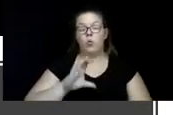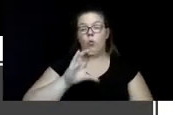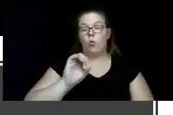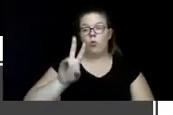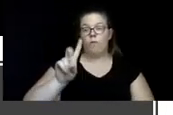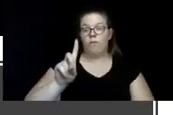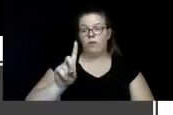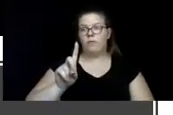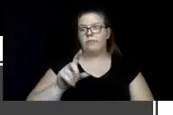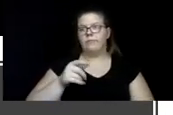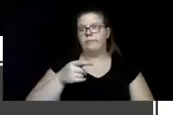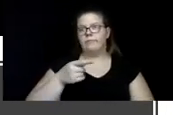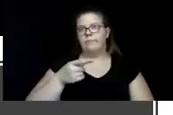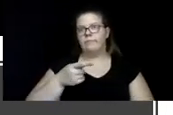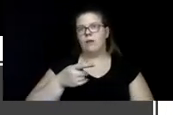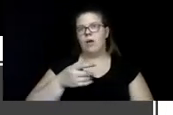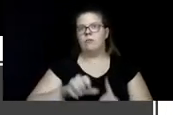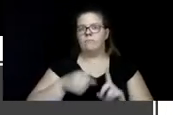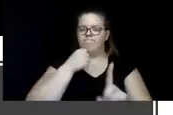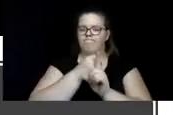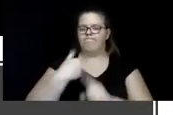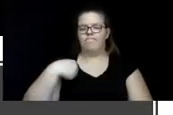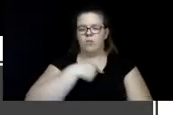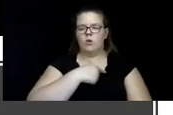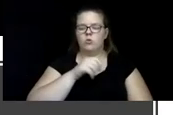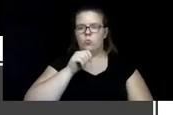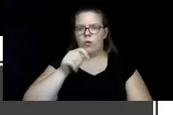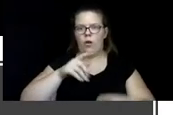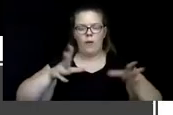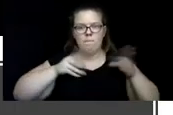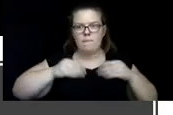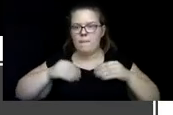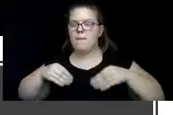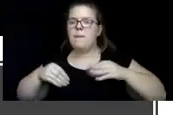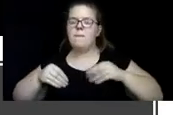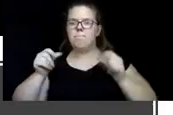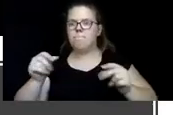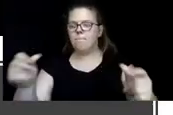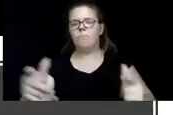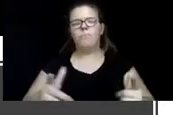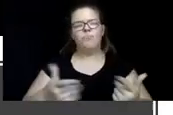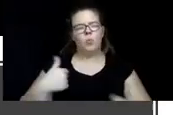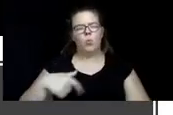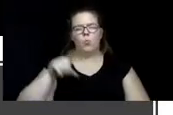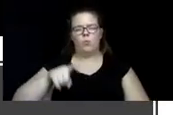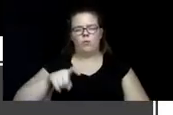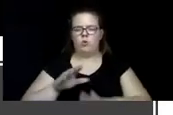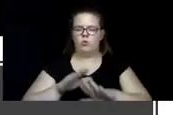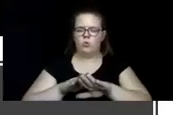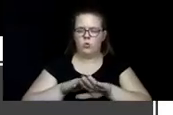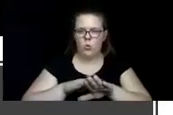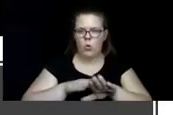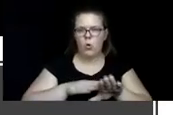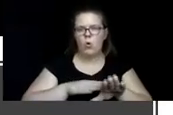so quick to be able to help folks coming out of the hospital. We just had to slow it down a